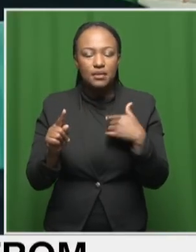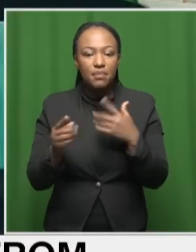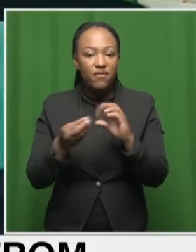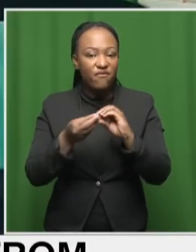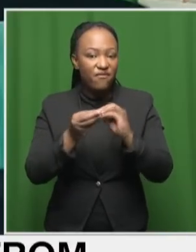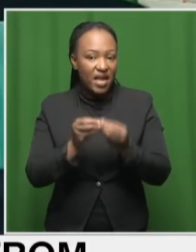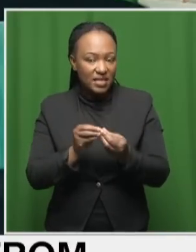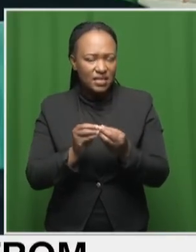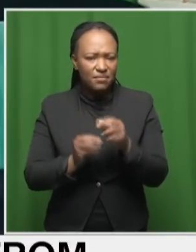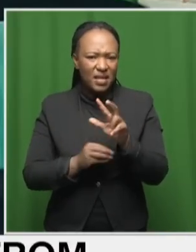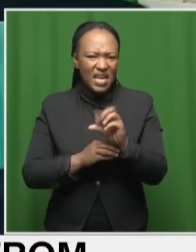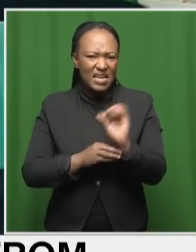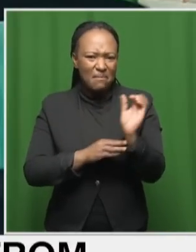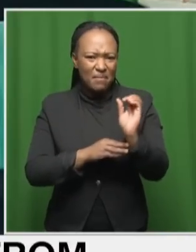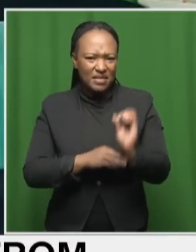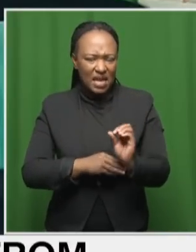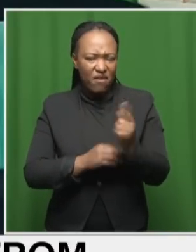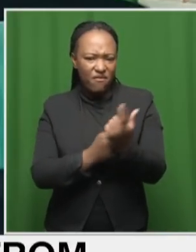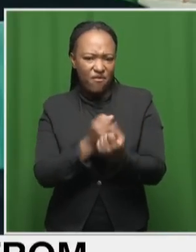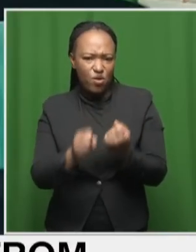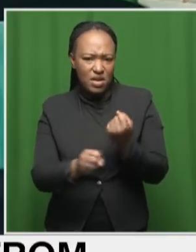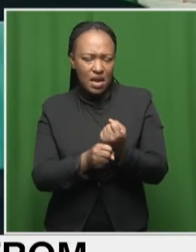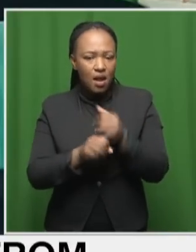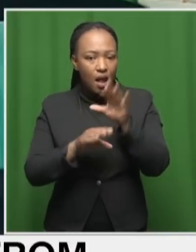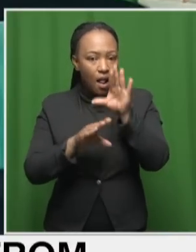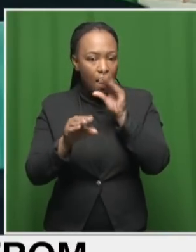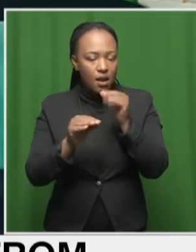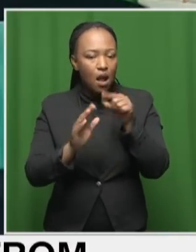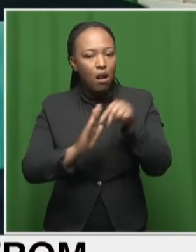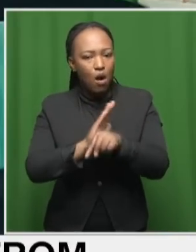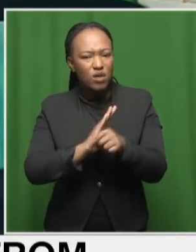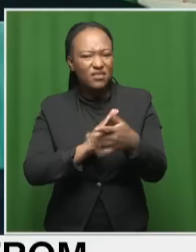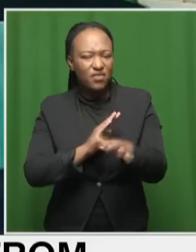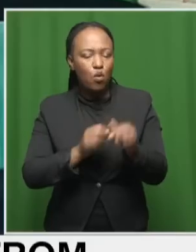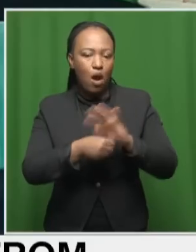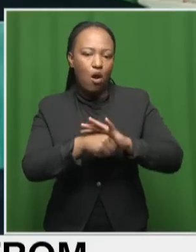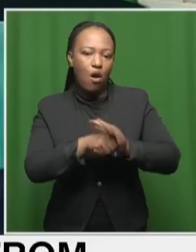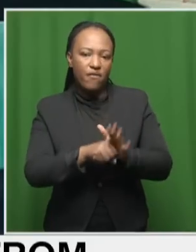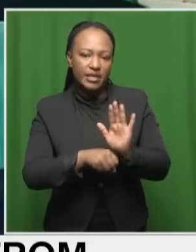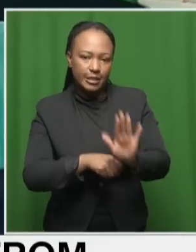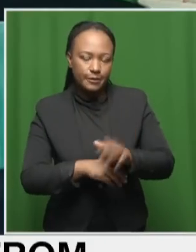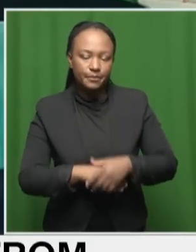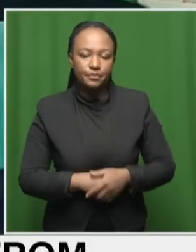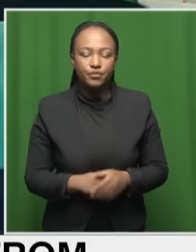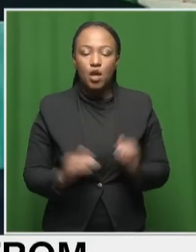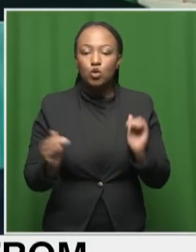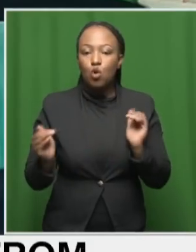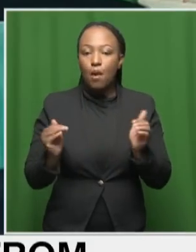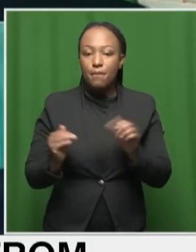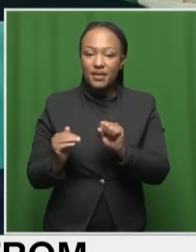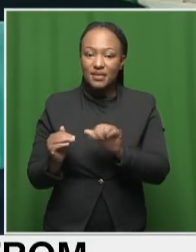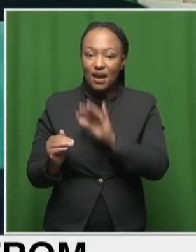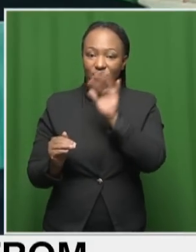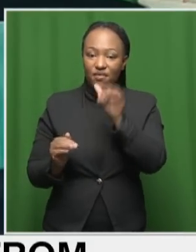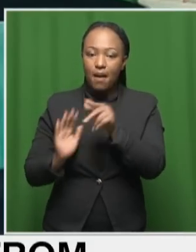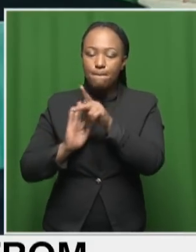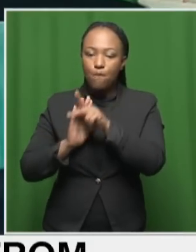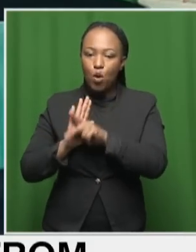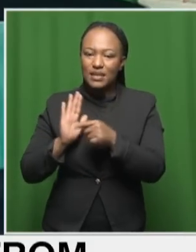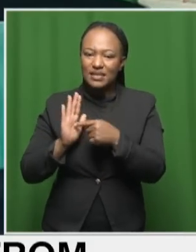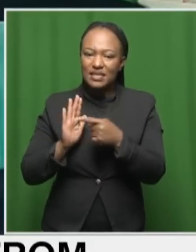remediate 80% of the year of learning that was lost as a result of the pandemic. So comparing our South African policy response